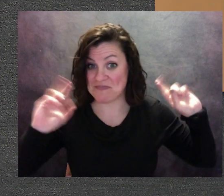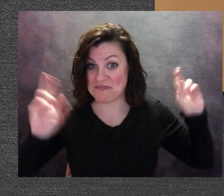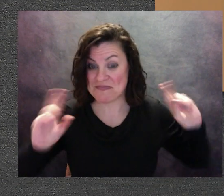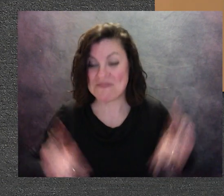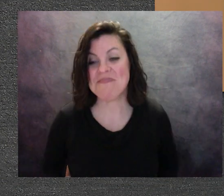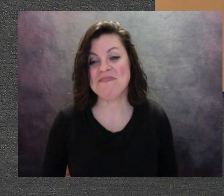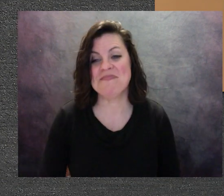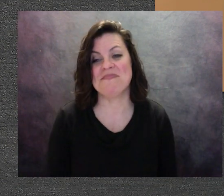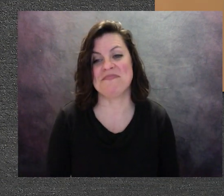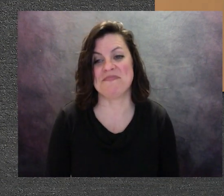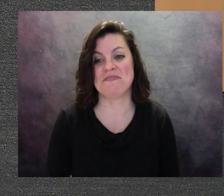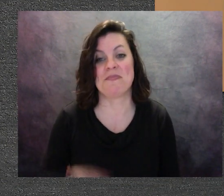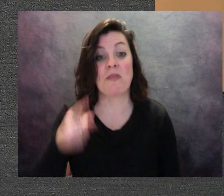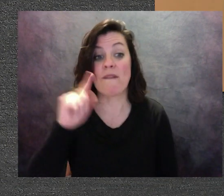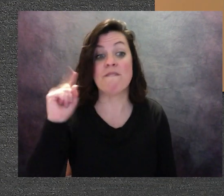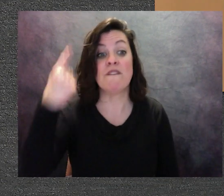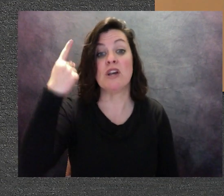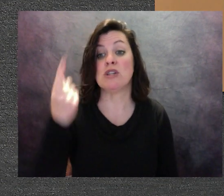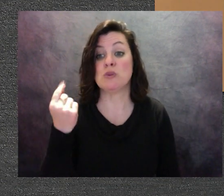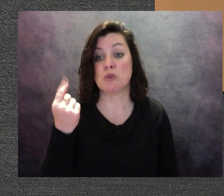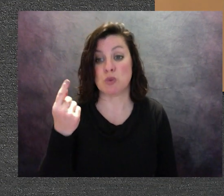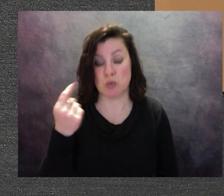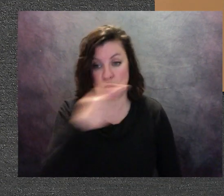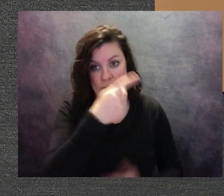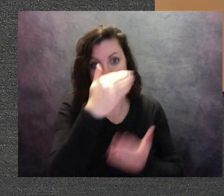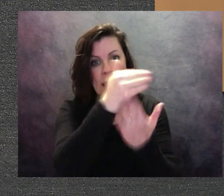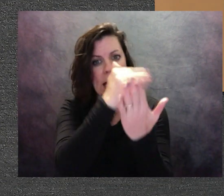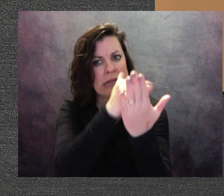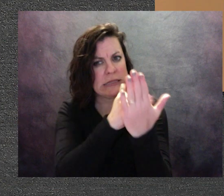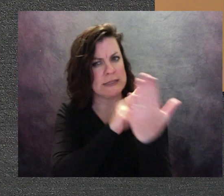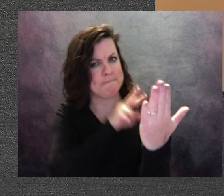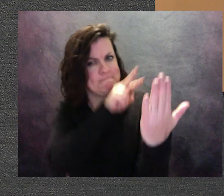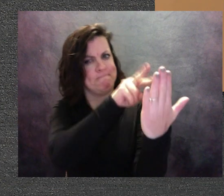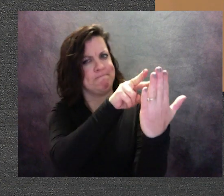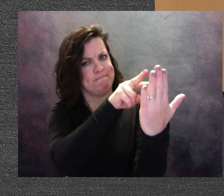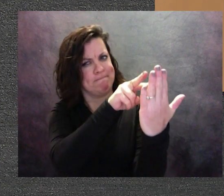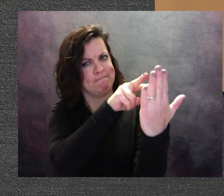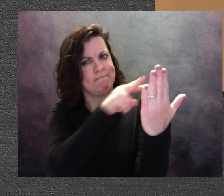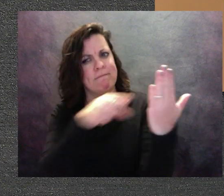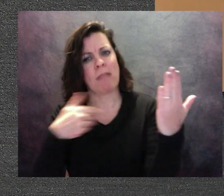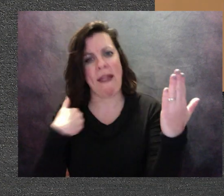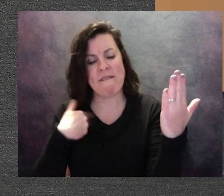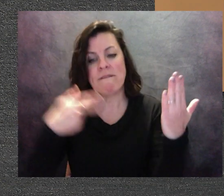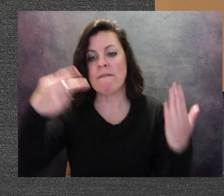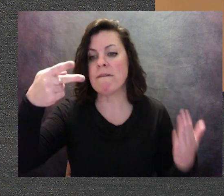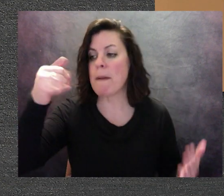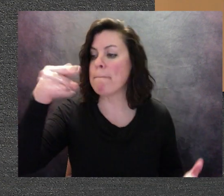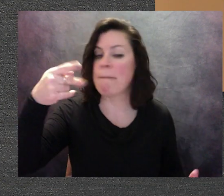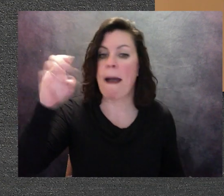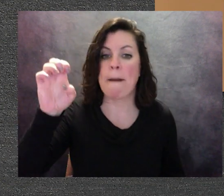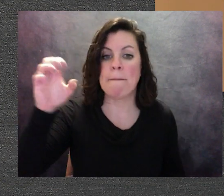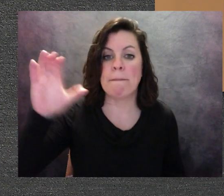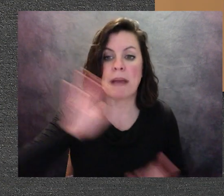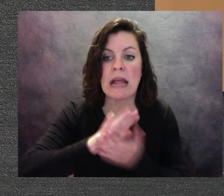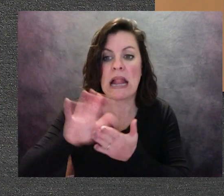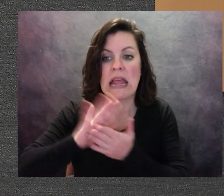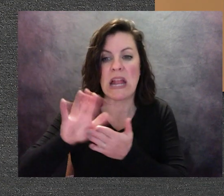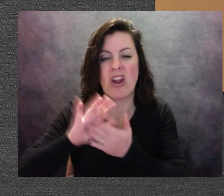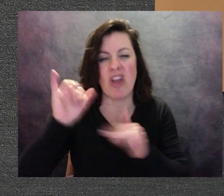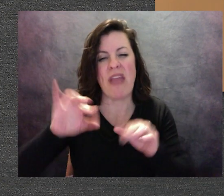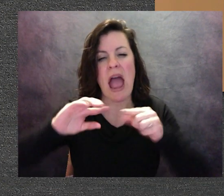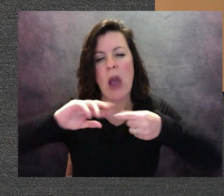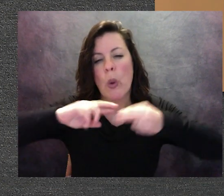to pick, the first item on the list is a pipe cleaner. And I put a whole bunch of them